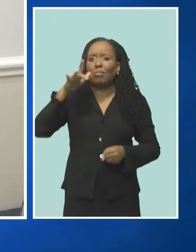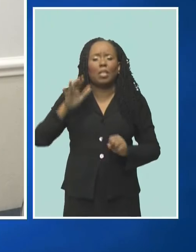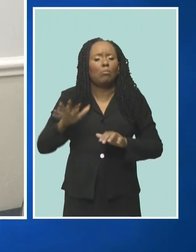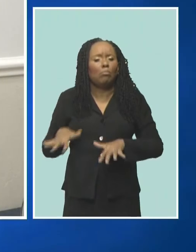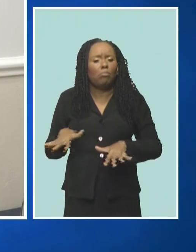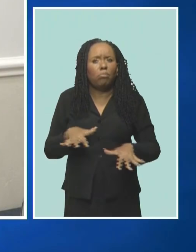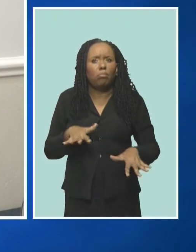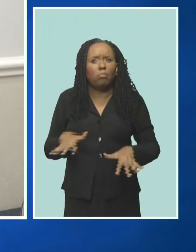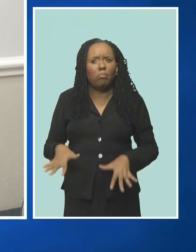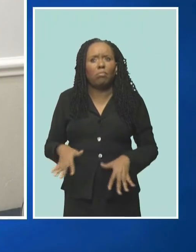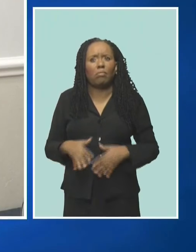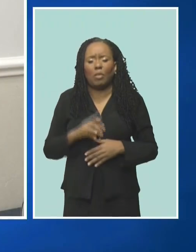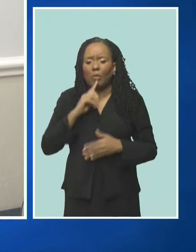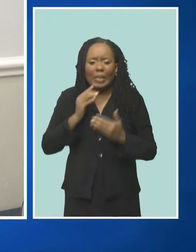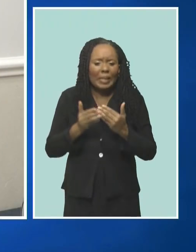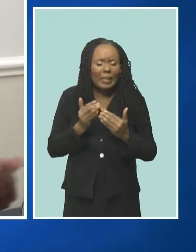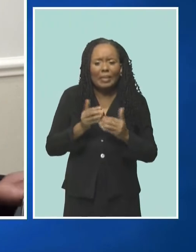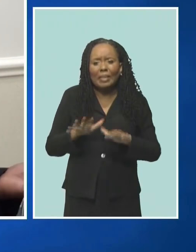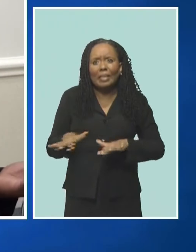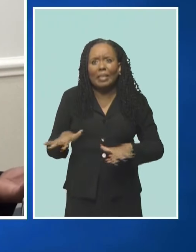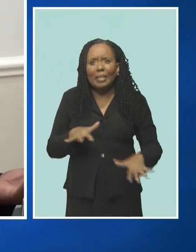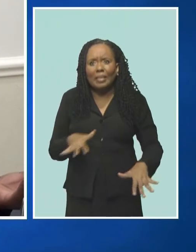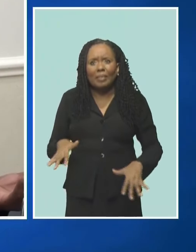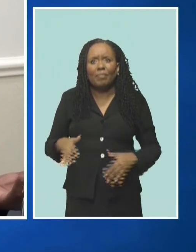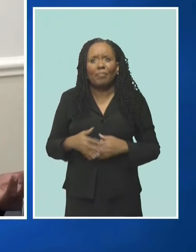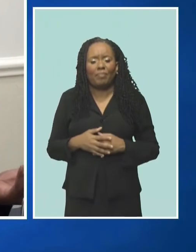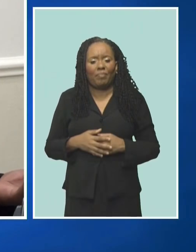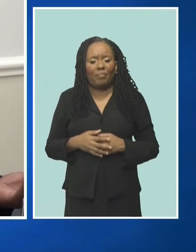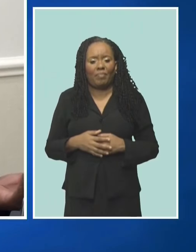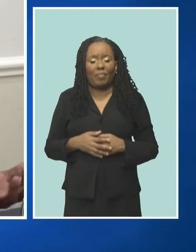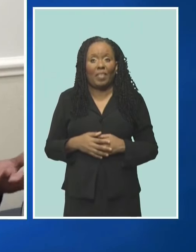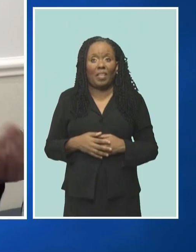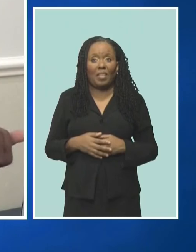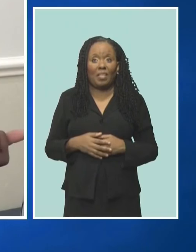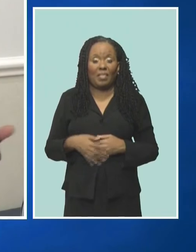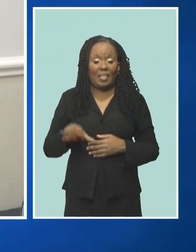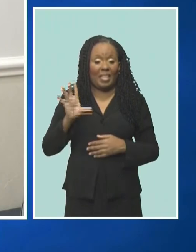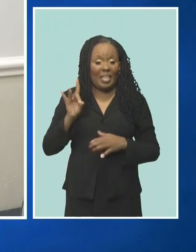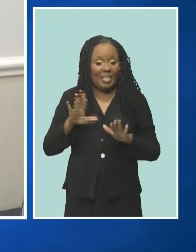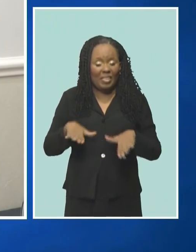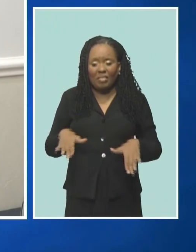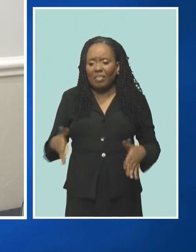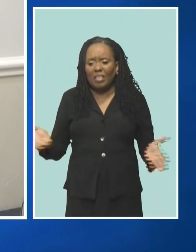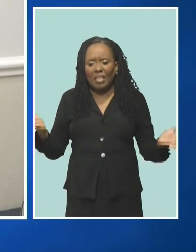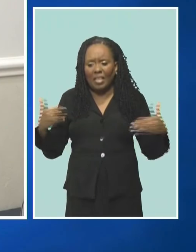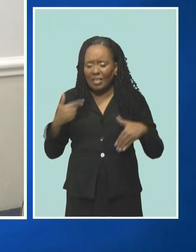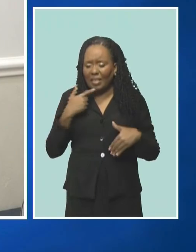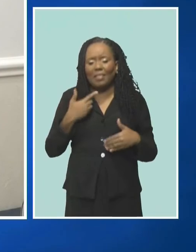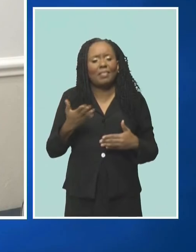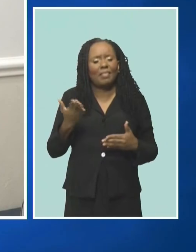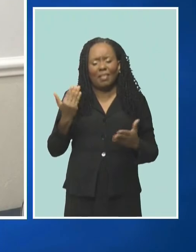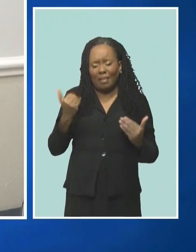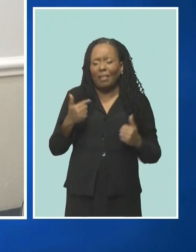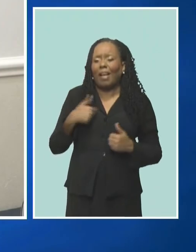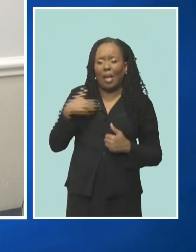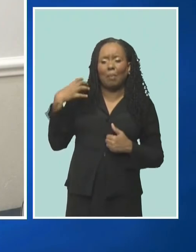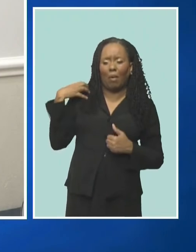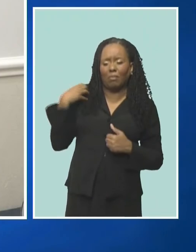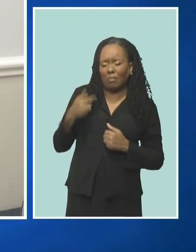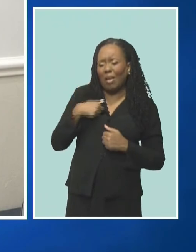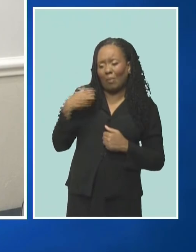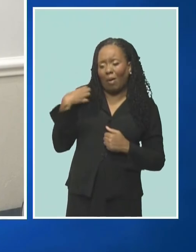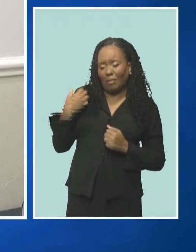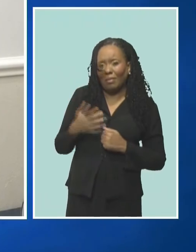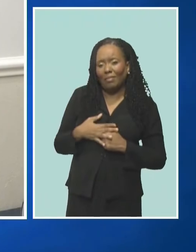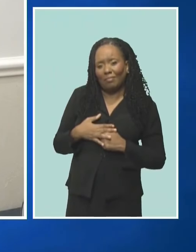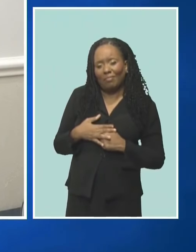things down in an easy manner. Yeah. She said, come on, let's eat cakes. She said, come on, let me tell you something. I'm the boss. She said, I'm the boss.